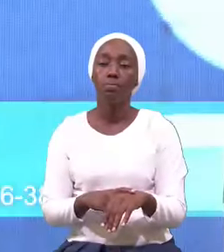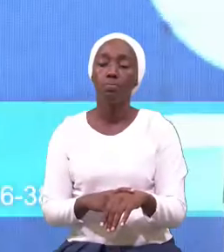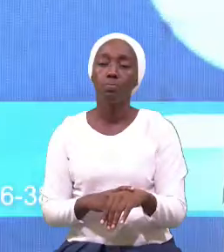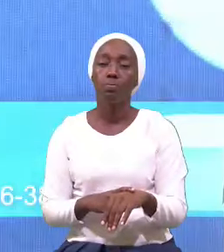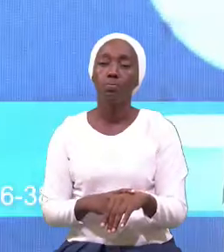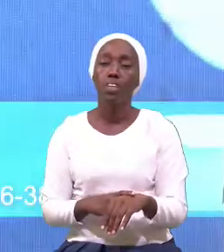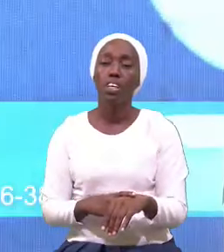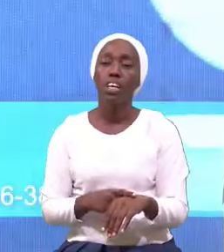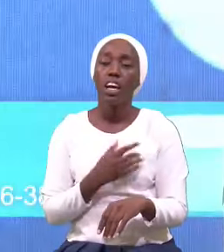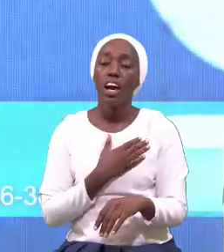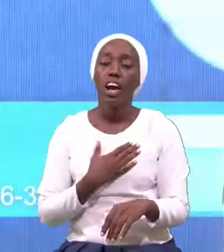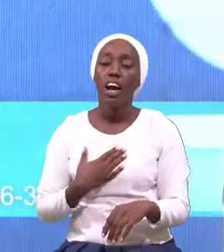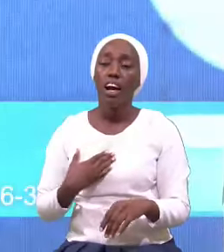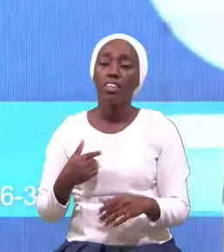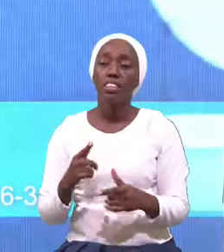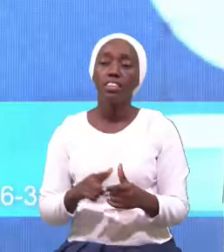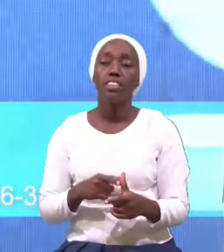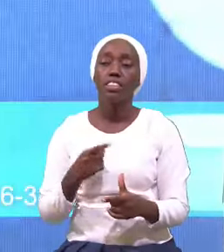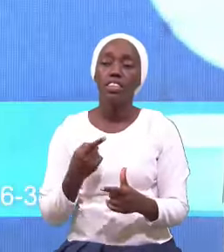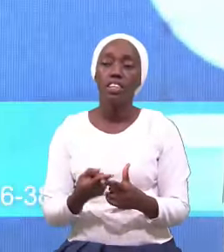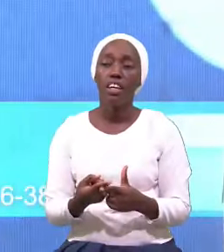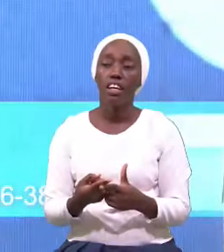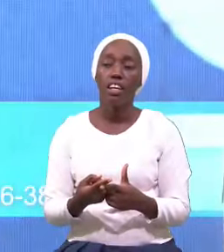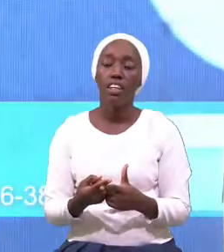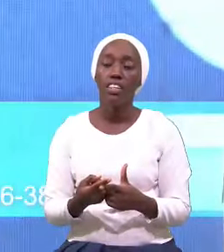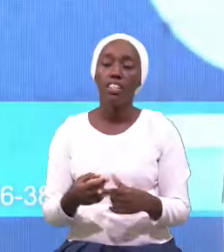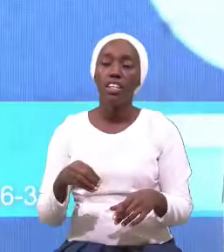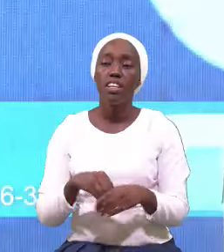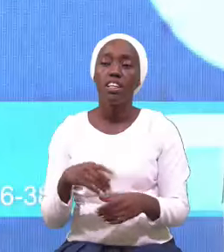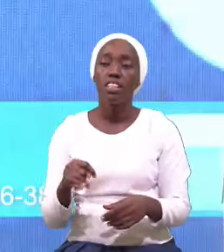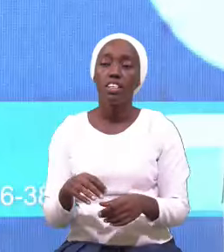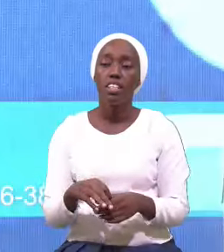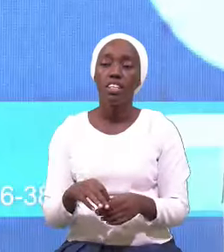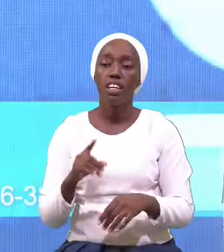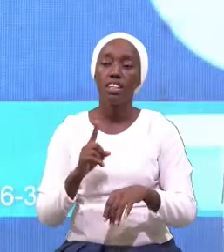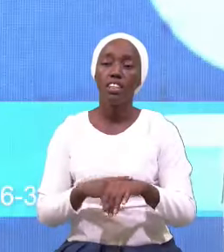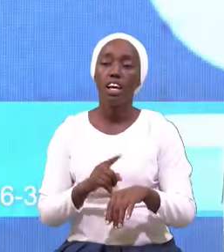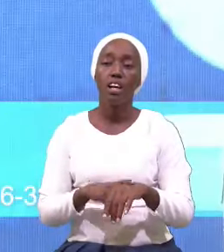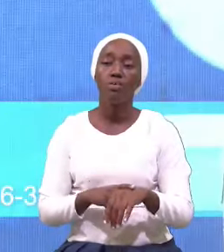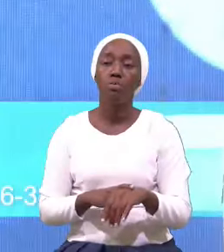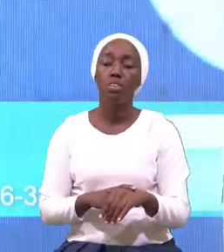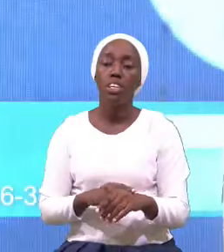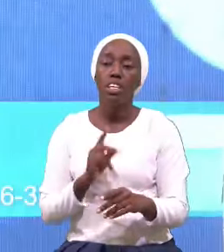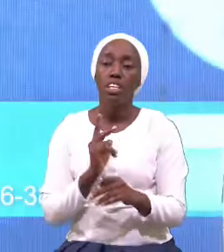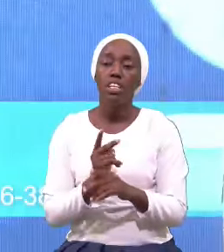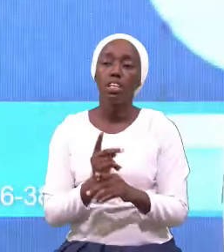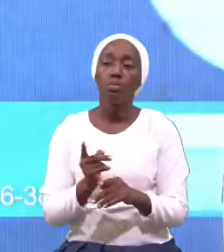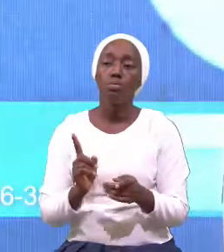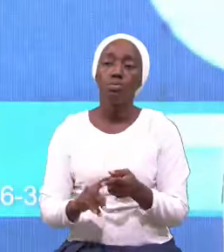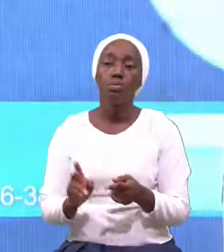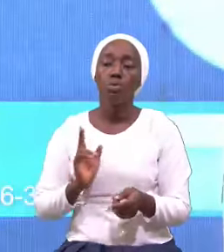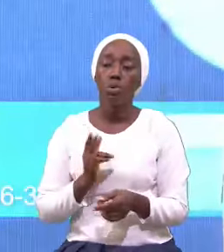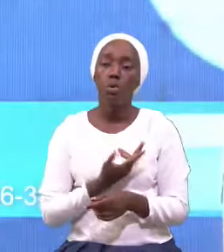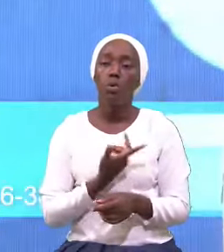And then in the season, he reserves unto us the